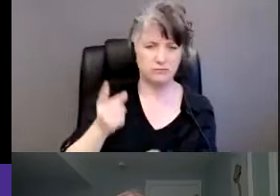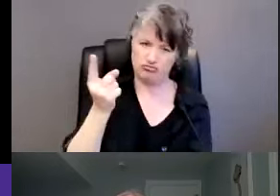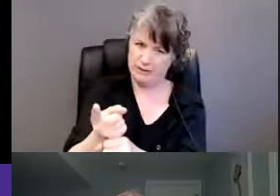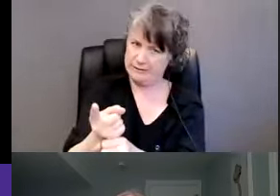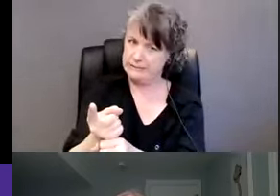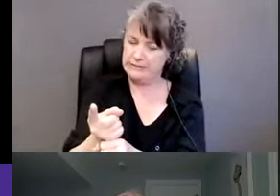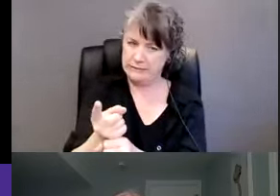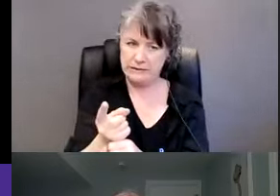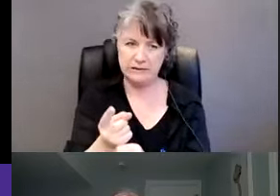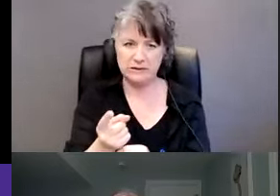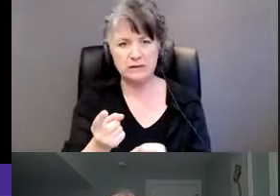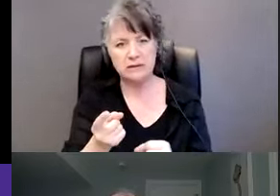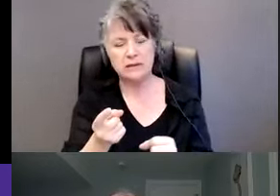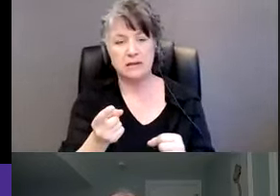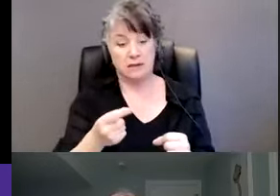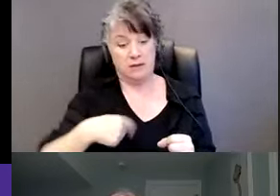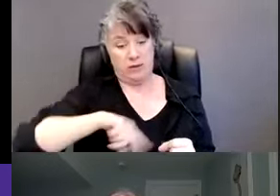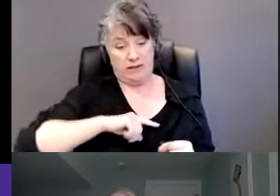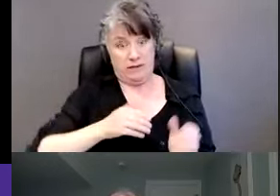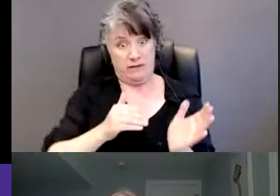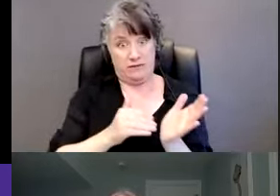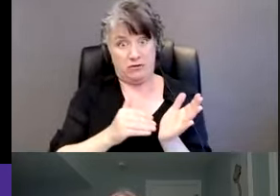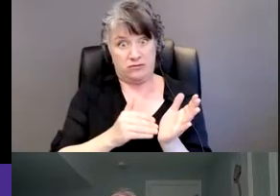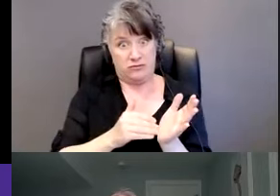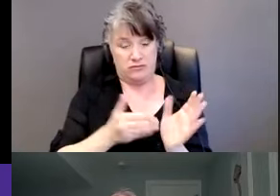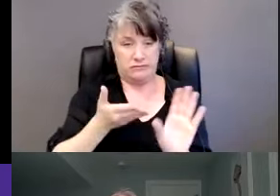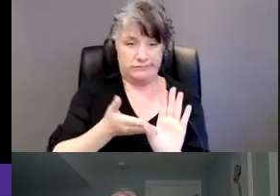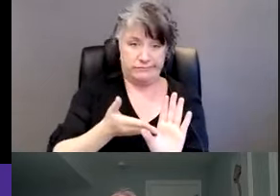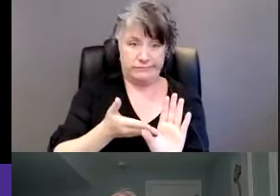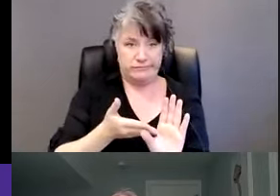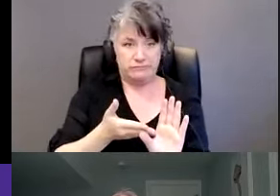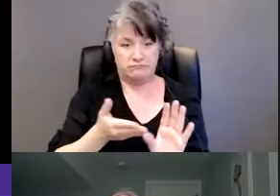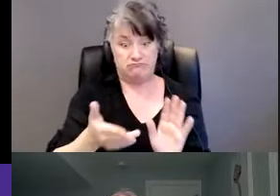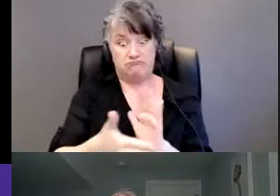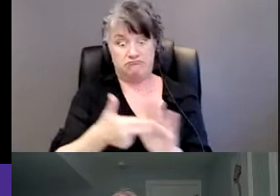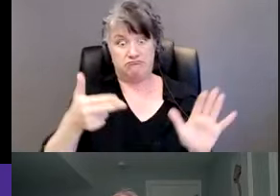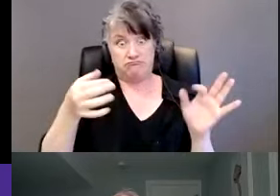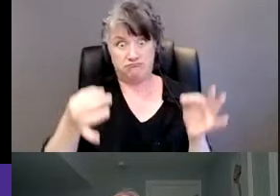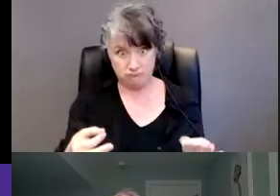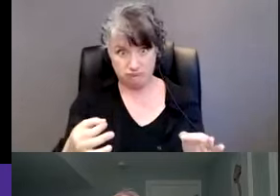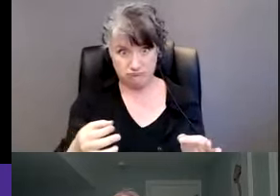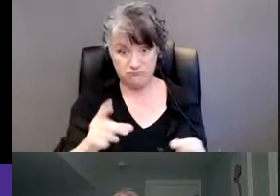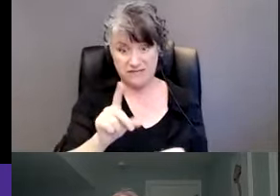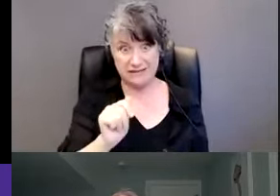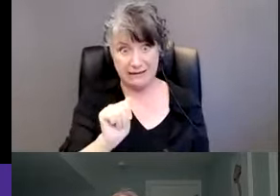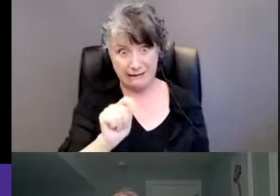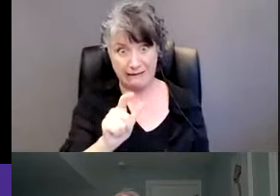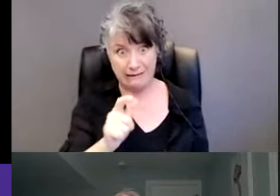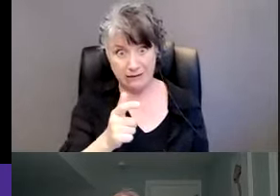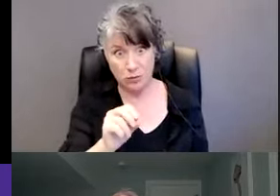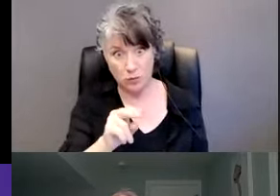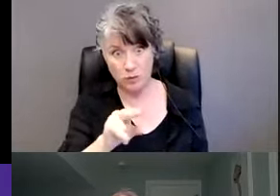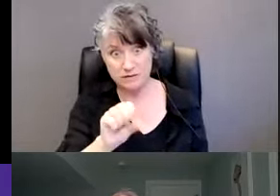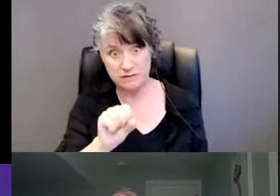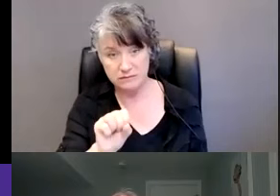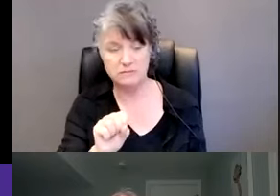you know, when we as physicians make diagnoses, they're, I mean, in all of the conditions that we've